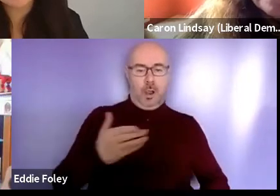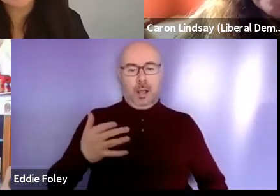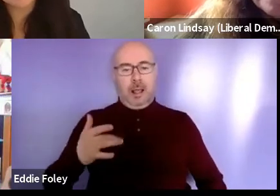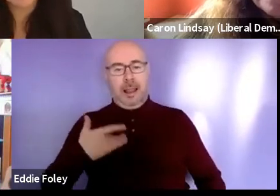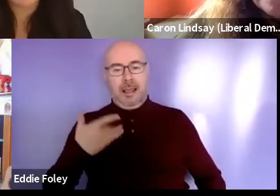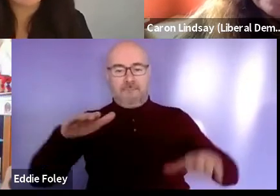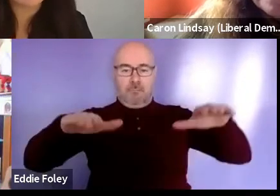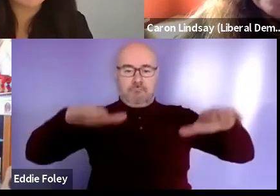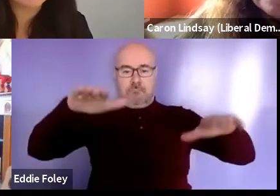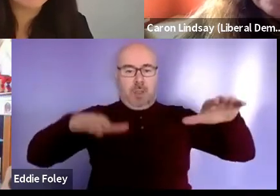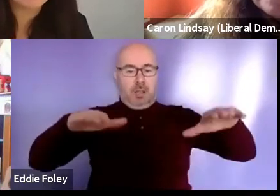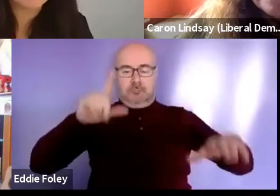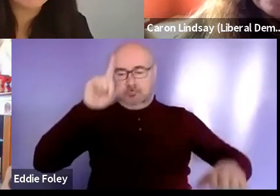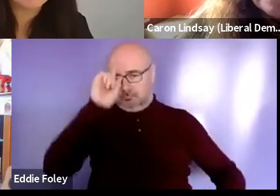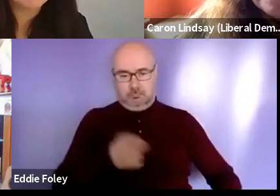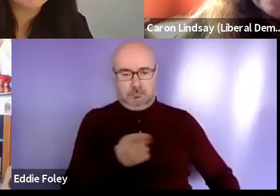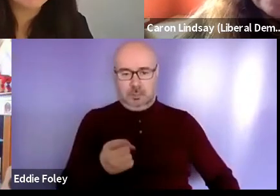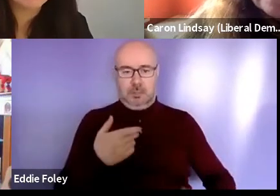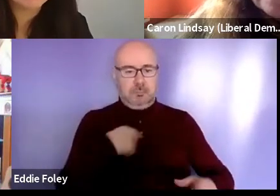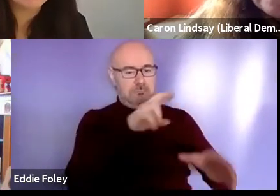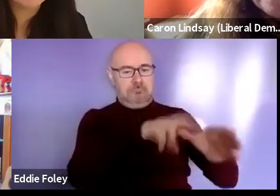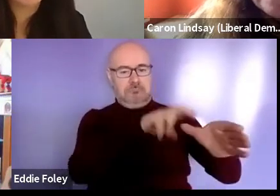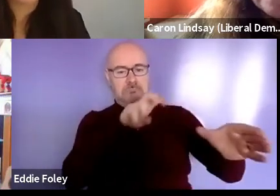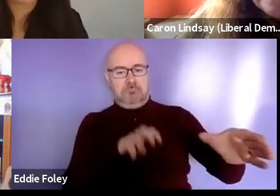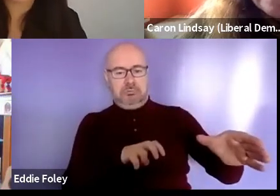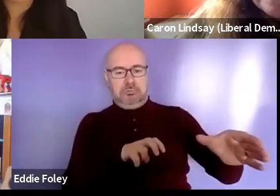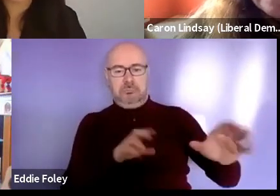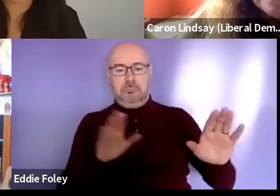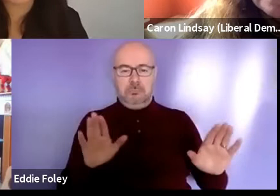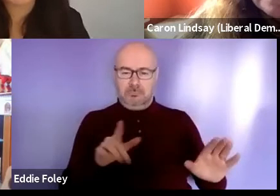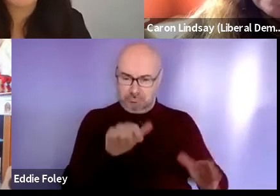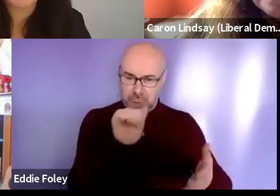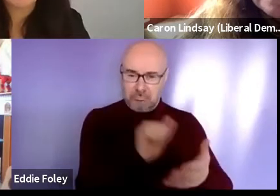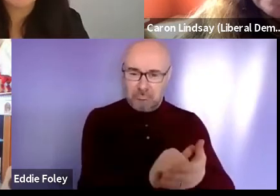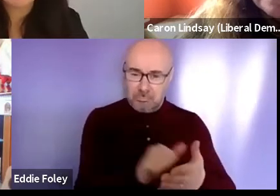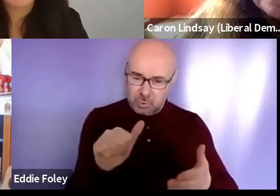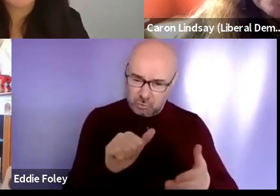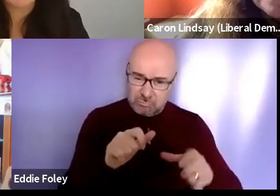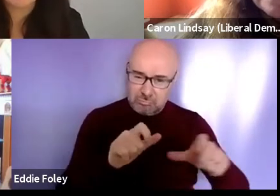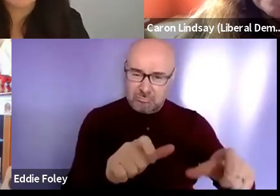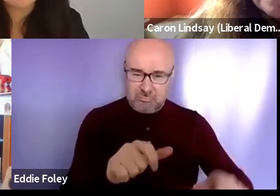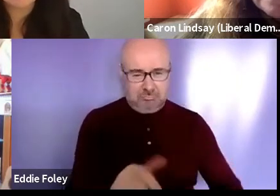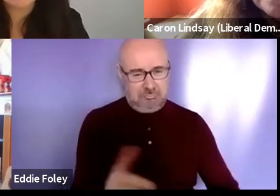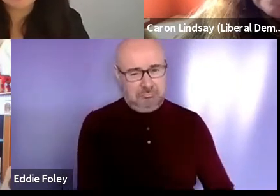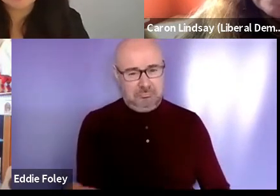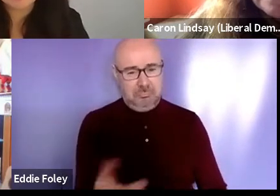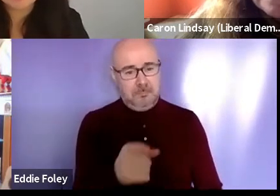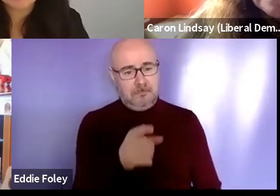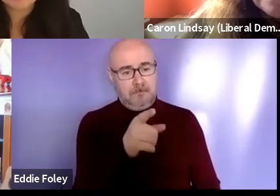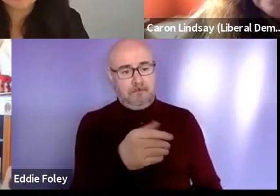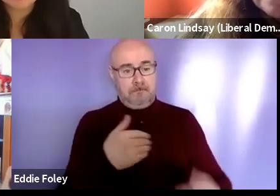Clearly, the Scottish Parliament is underrepresented. I am the only physically declared MSP in the Scottish